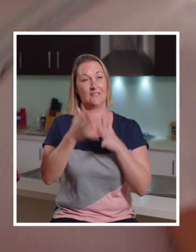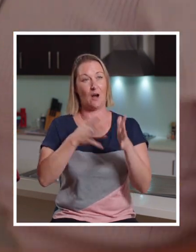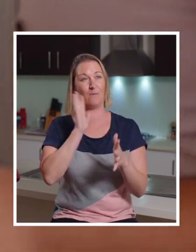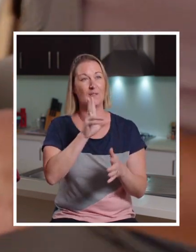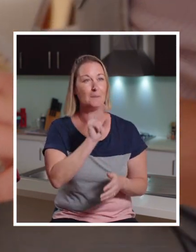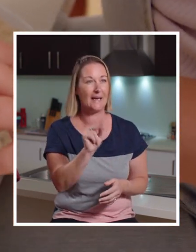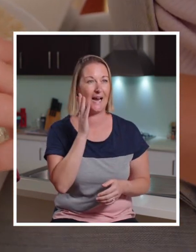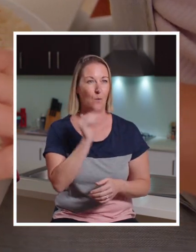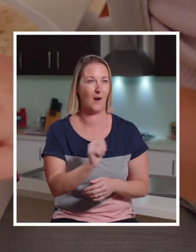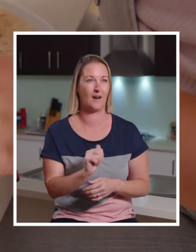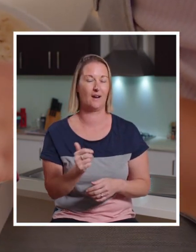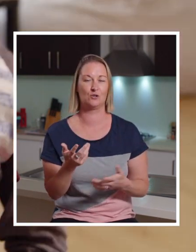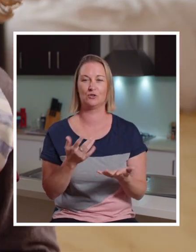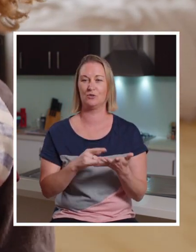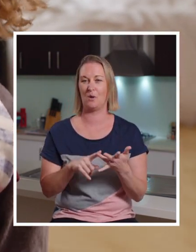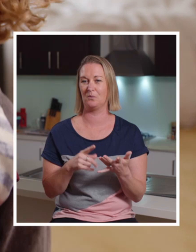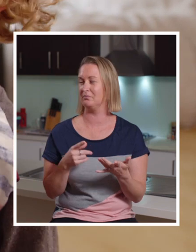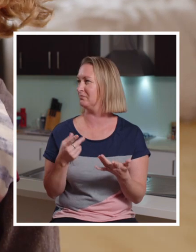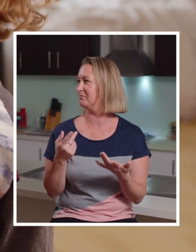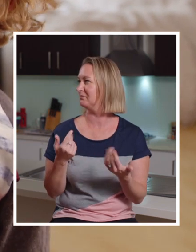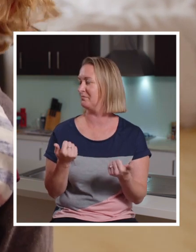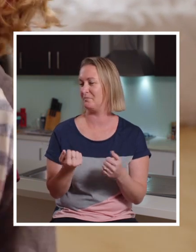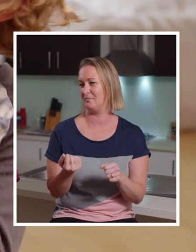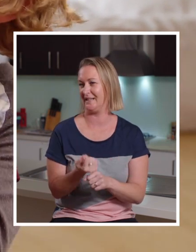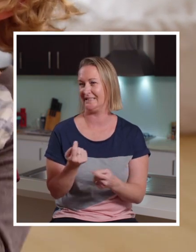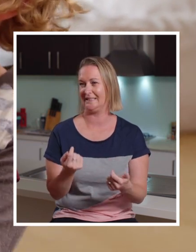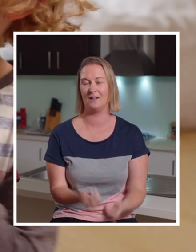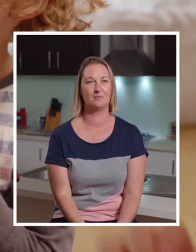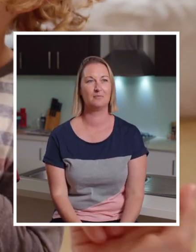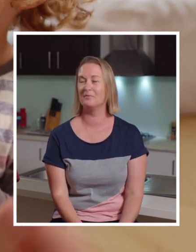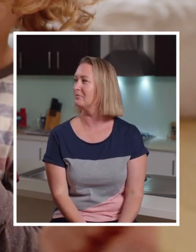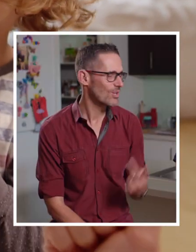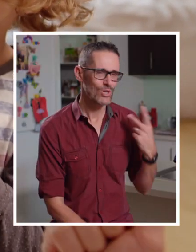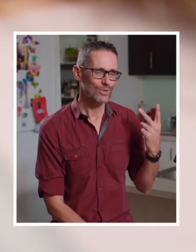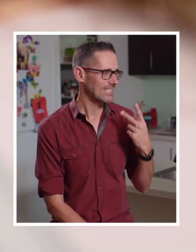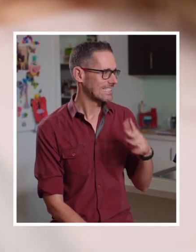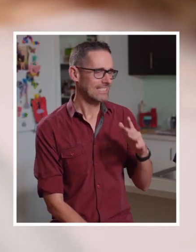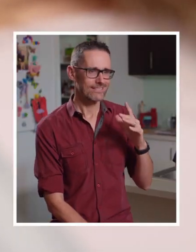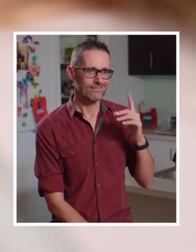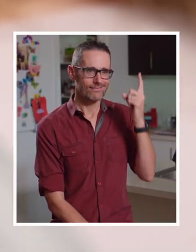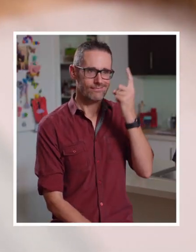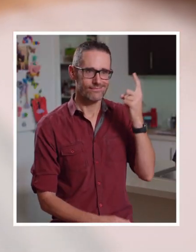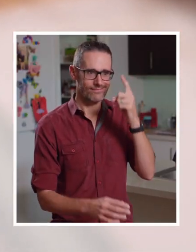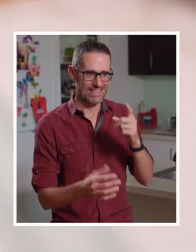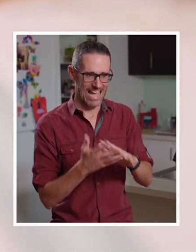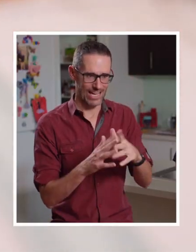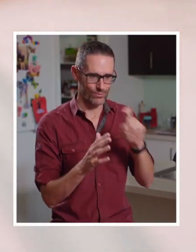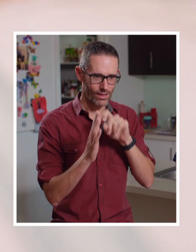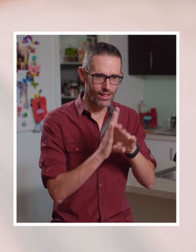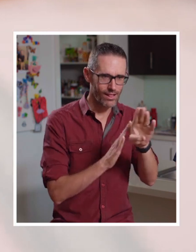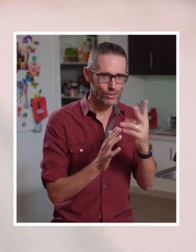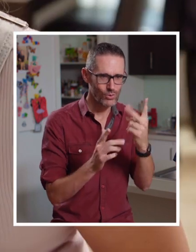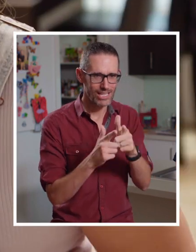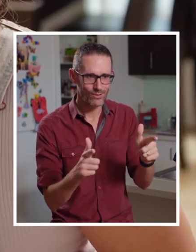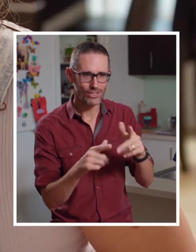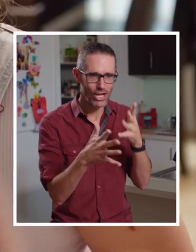to sign, and actually they could learn to sign before they could speak anyway, so that made things easier. We did consider how they'd be able to